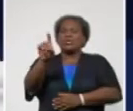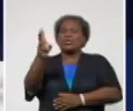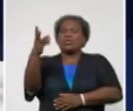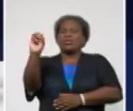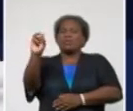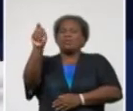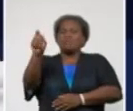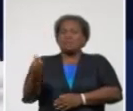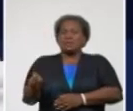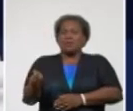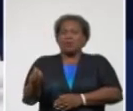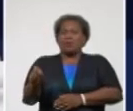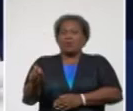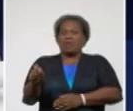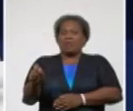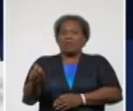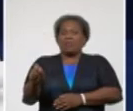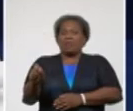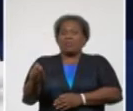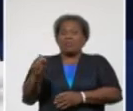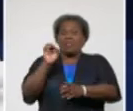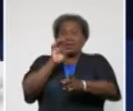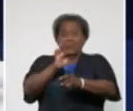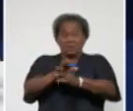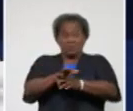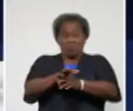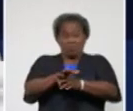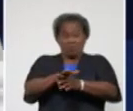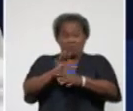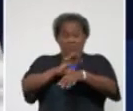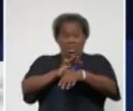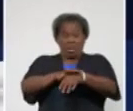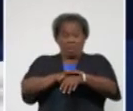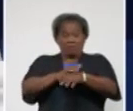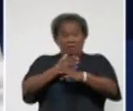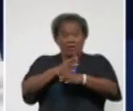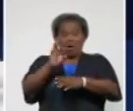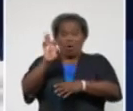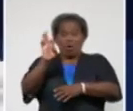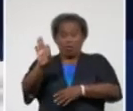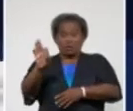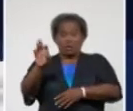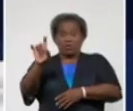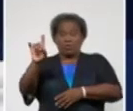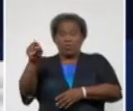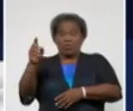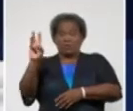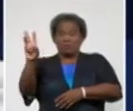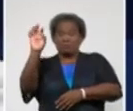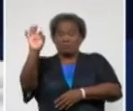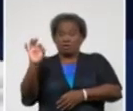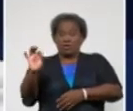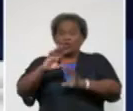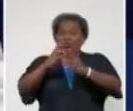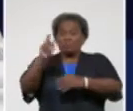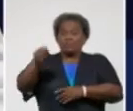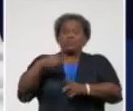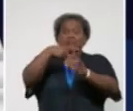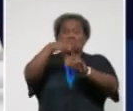one of whom is being treated in Havana, another in Ciego de Ávila, and 4 in Camagüey.